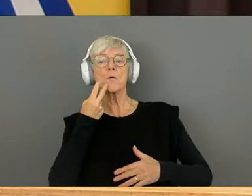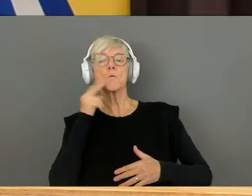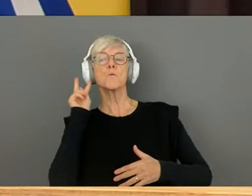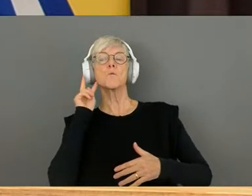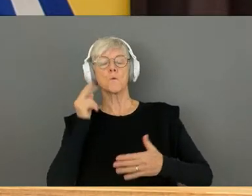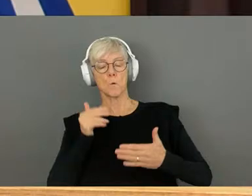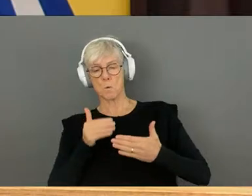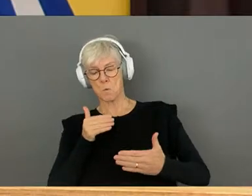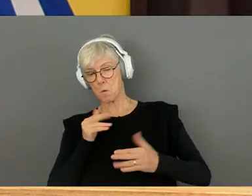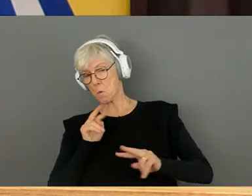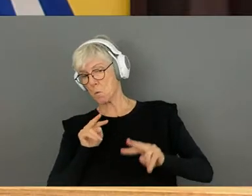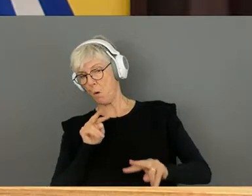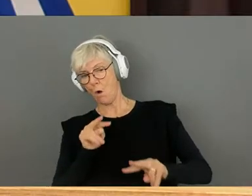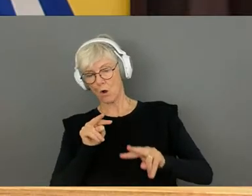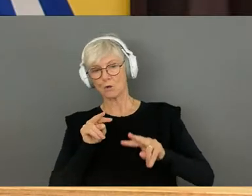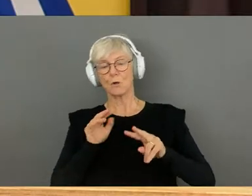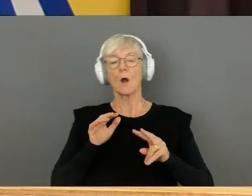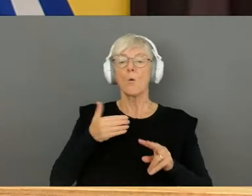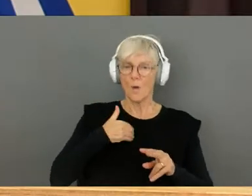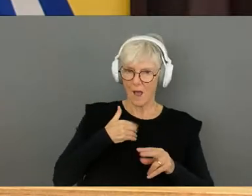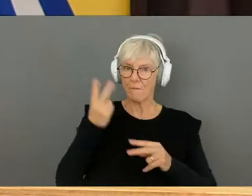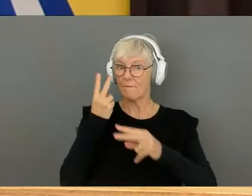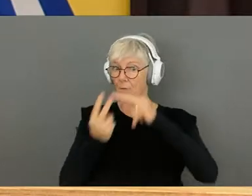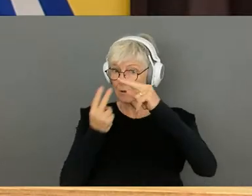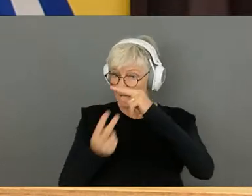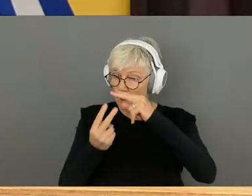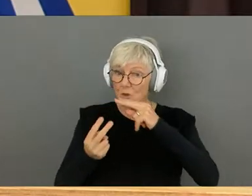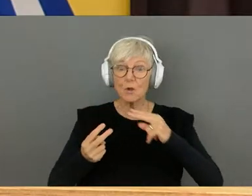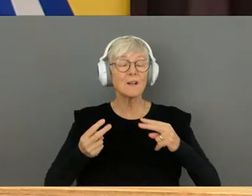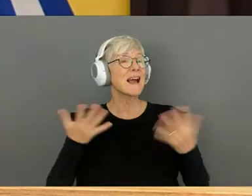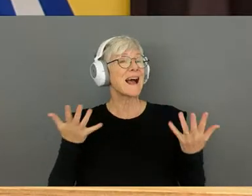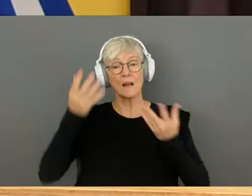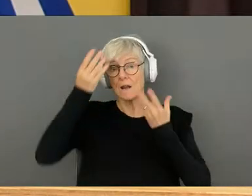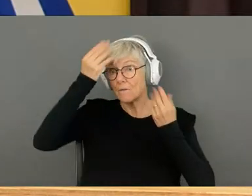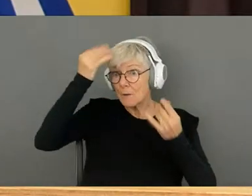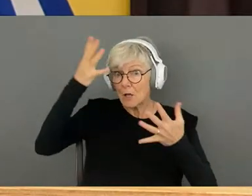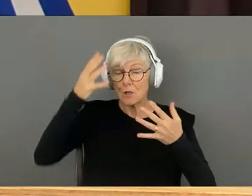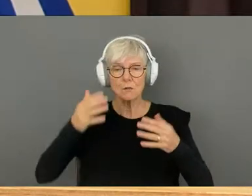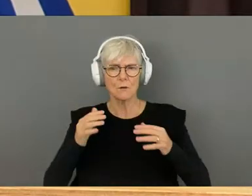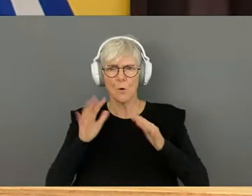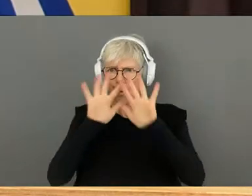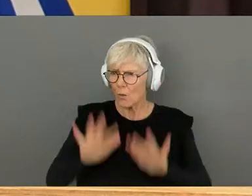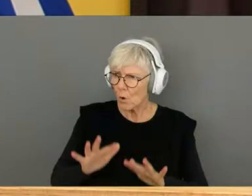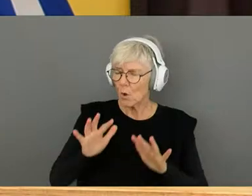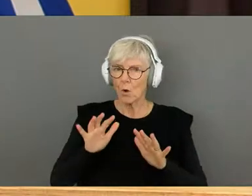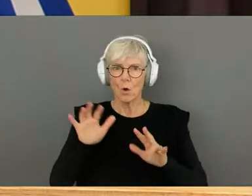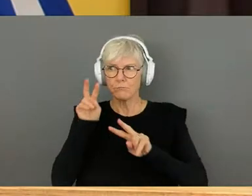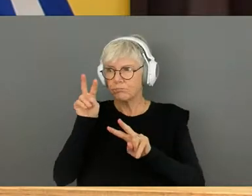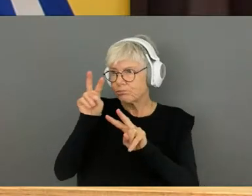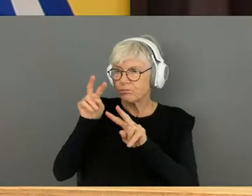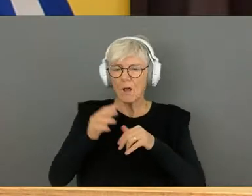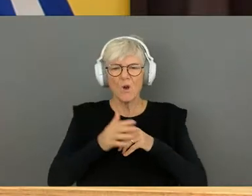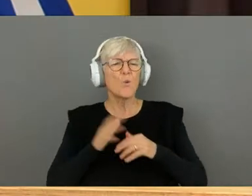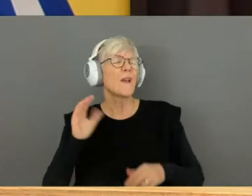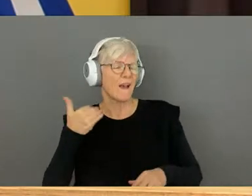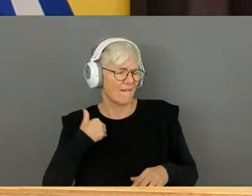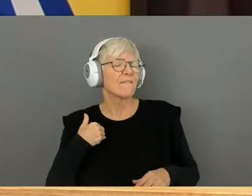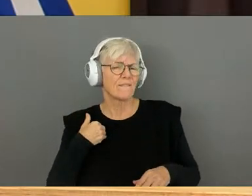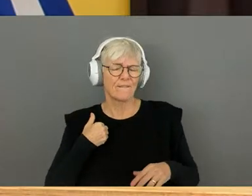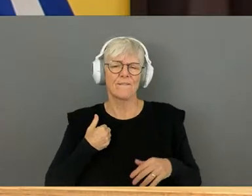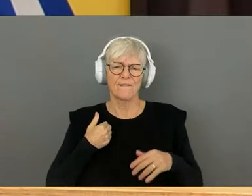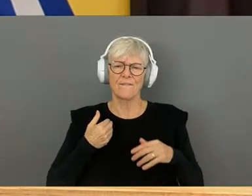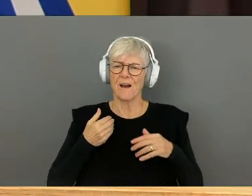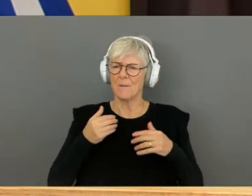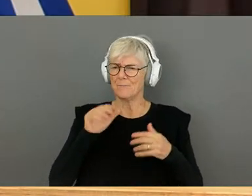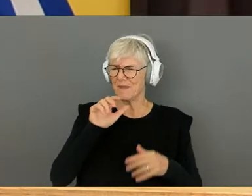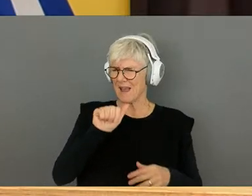of different weather forecasters or weather information that's coming into us. We also have a predictor that has AI that actually